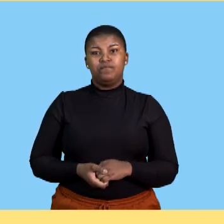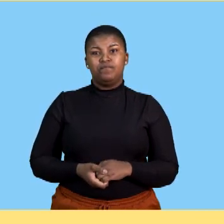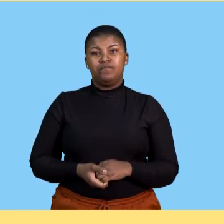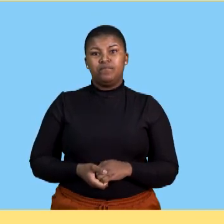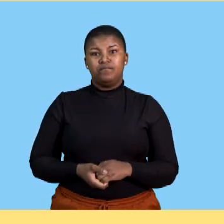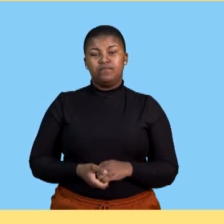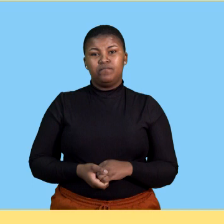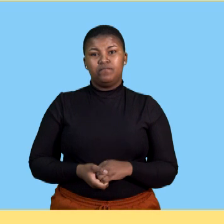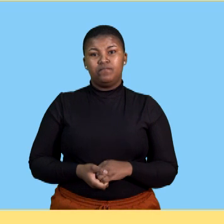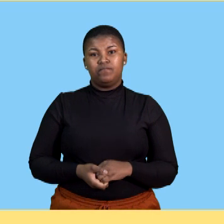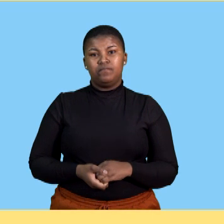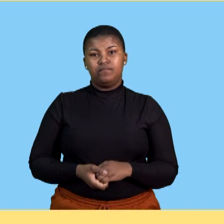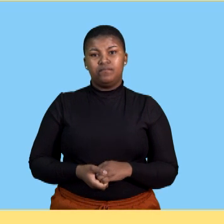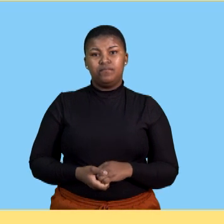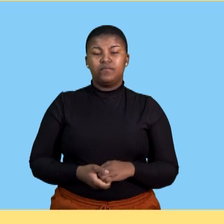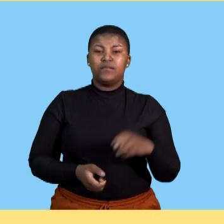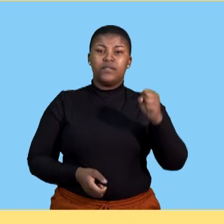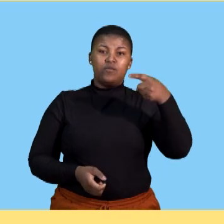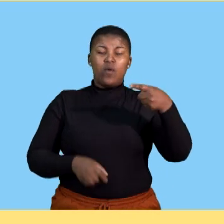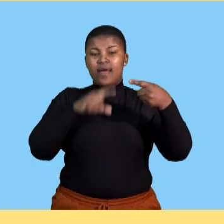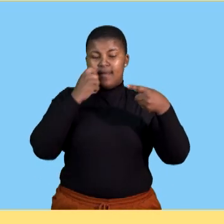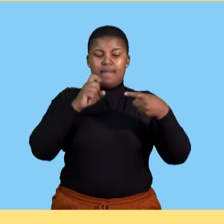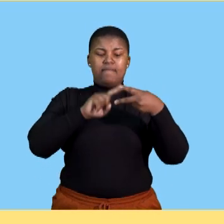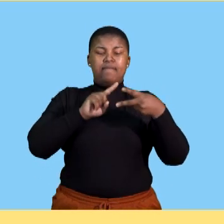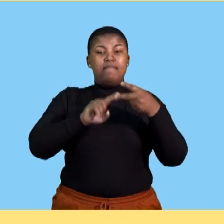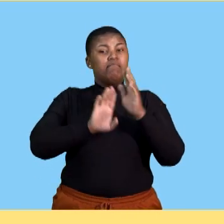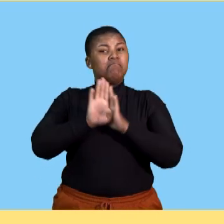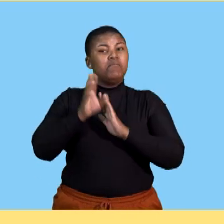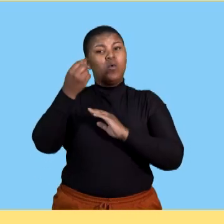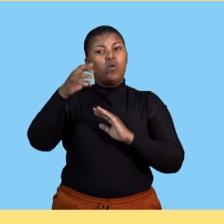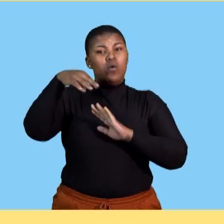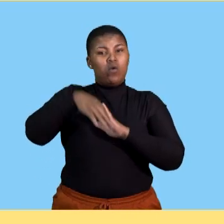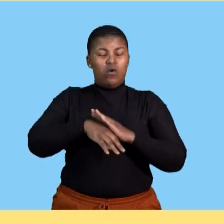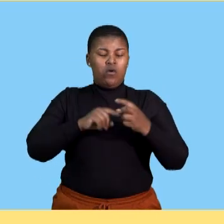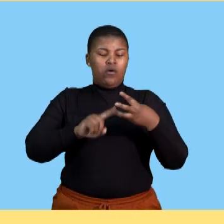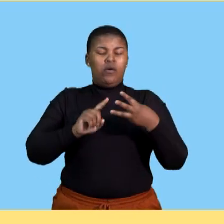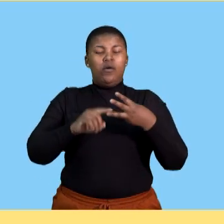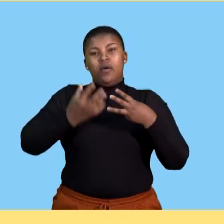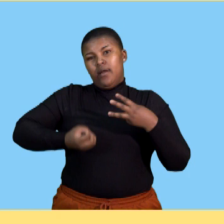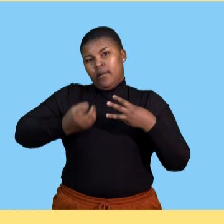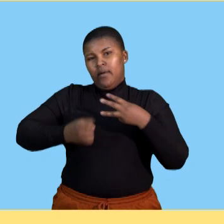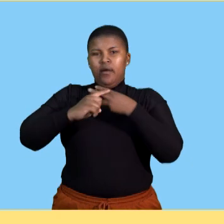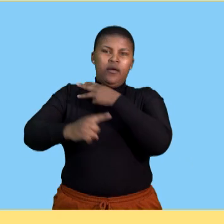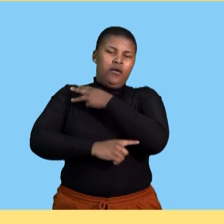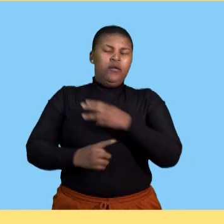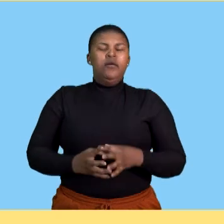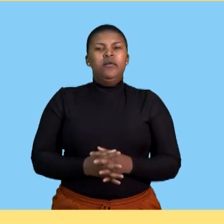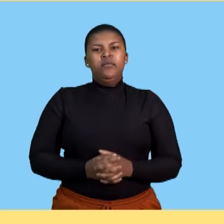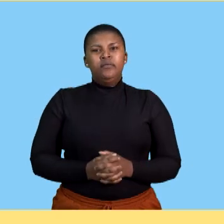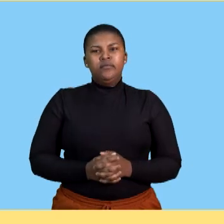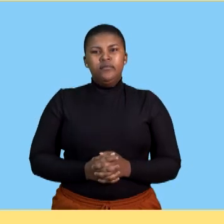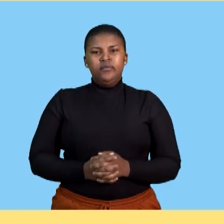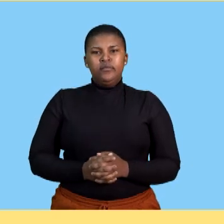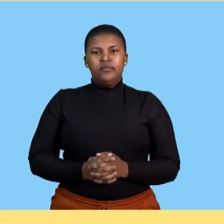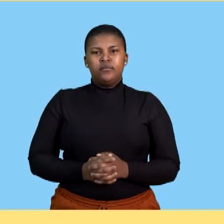write them appropriately. Number one, it is the name. Number two, it is the trend. And the figures become number three. Let